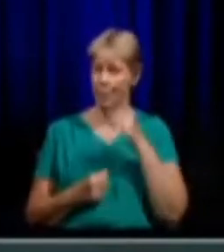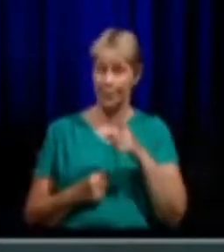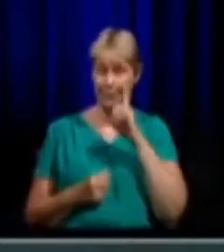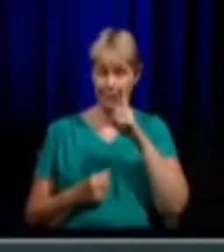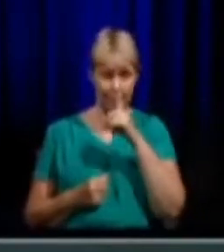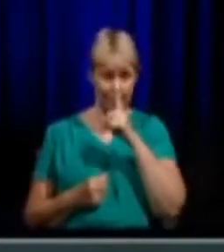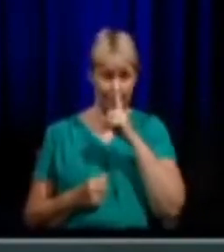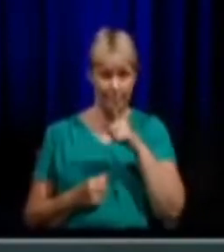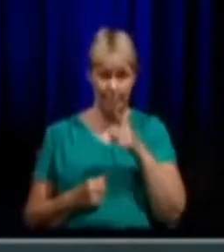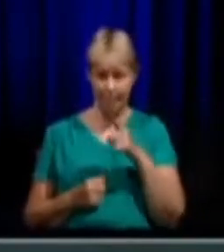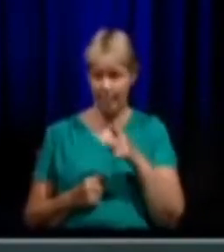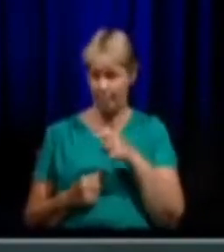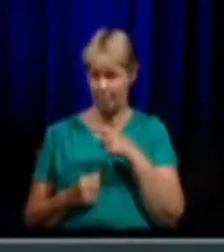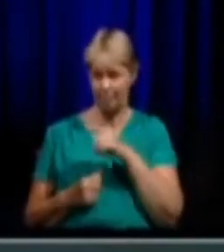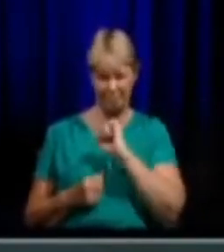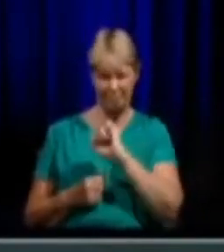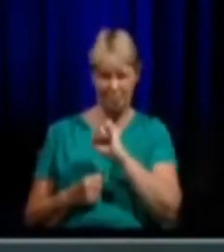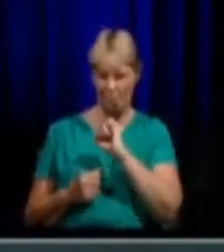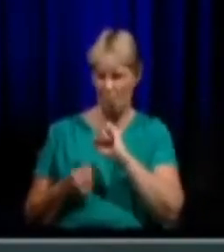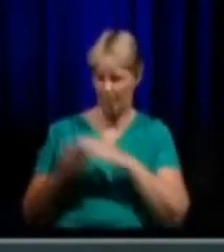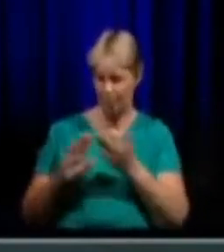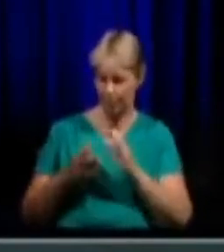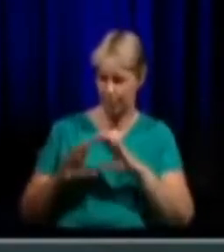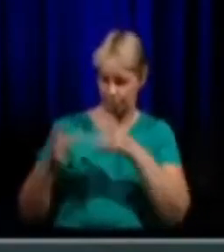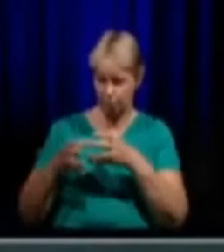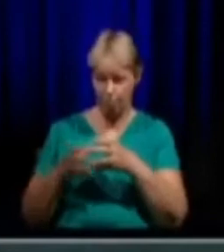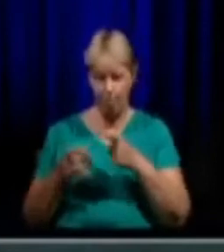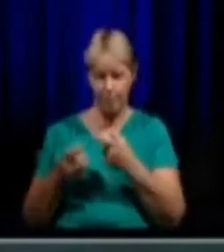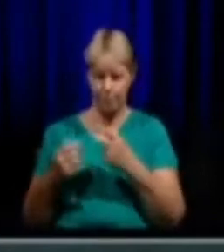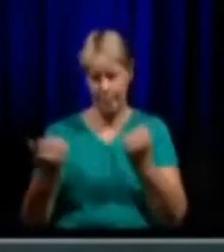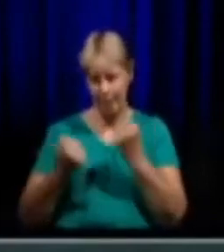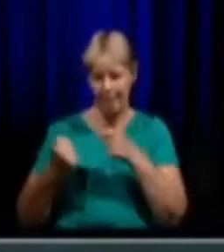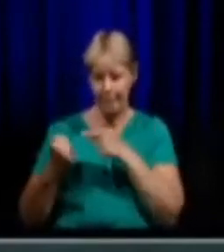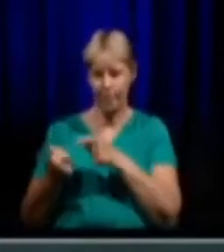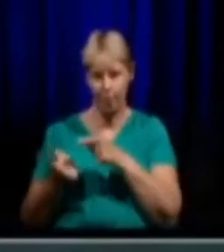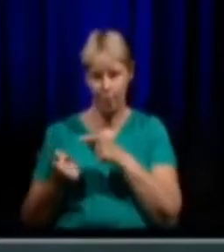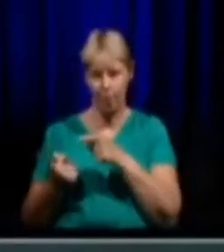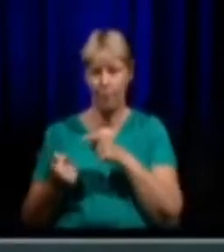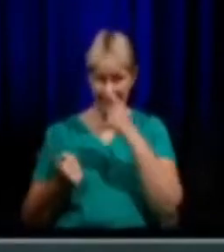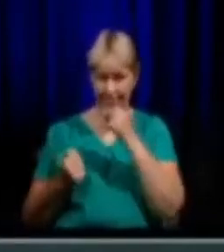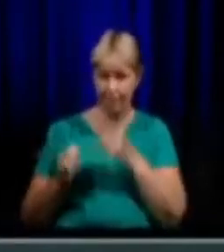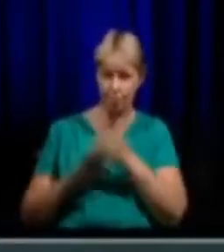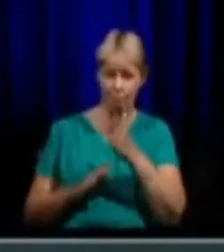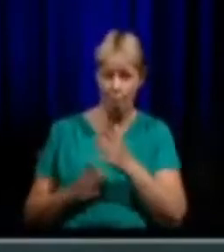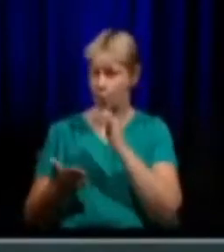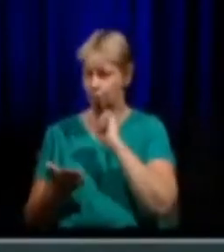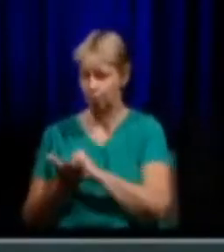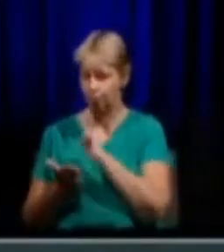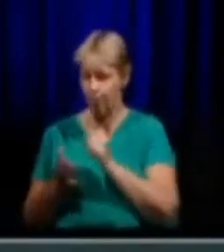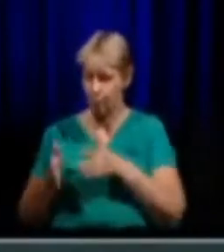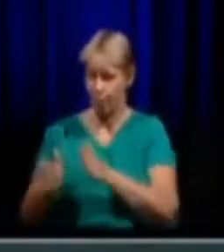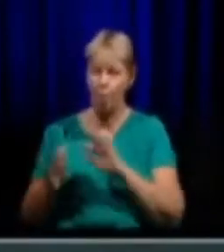associate with can be some of the most powerful triggers that will lead you in the right direction or in the wrong direction. And